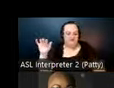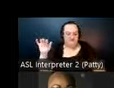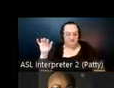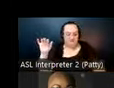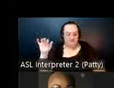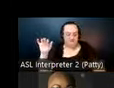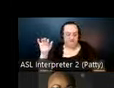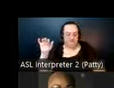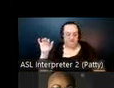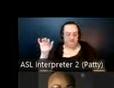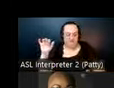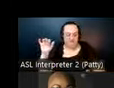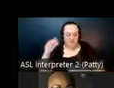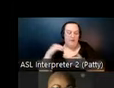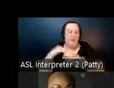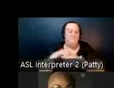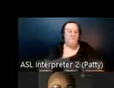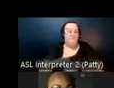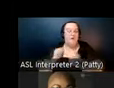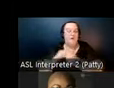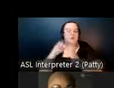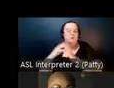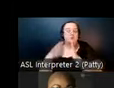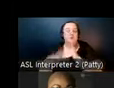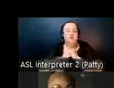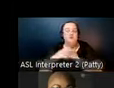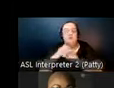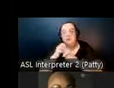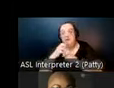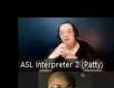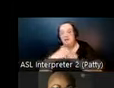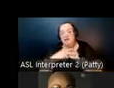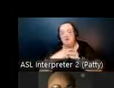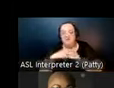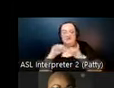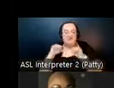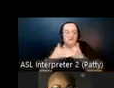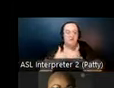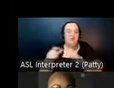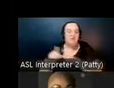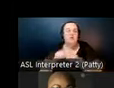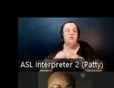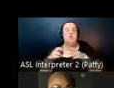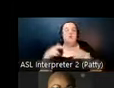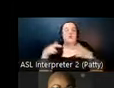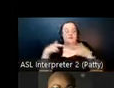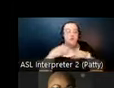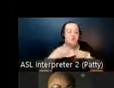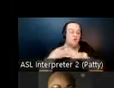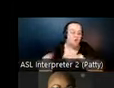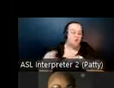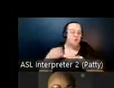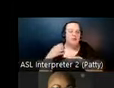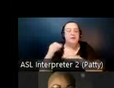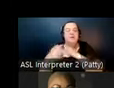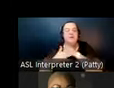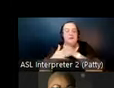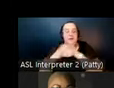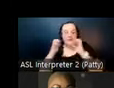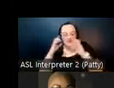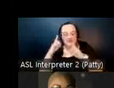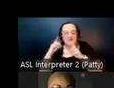We're partnering with the Student Conservation Association, as well as regional career technical education and vocational high